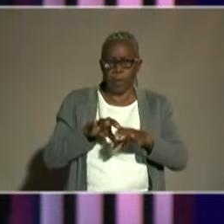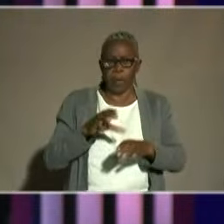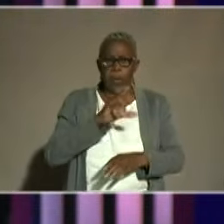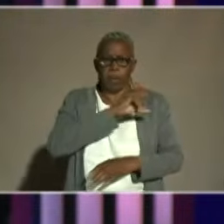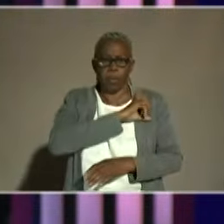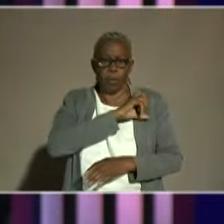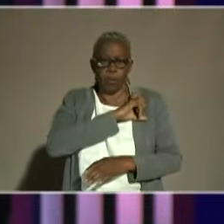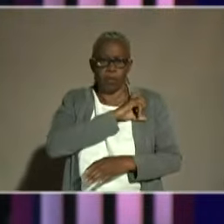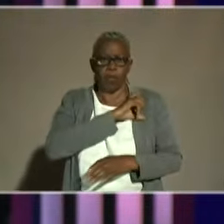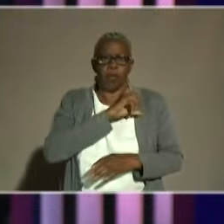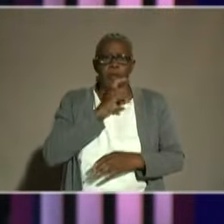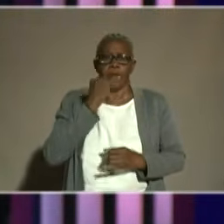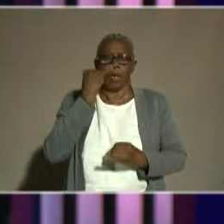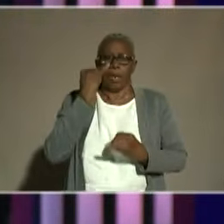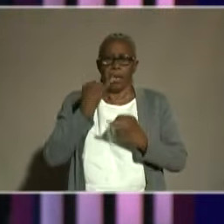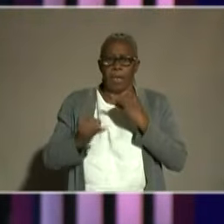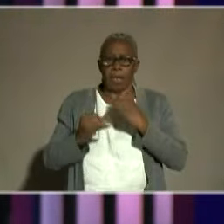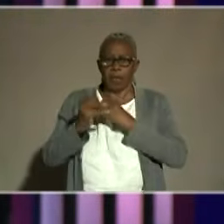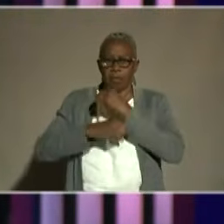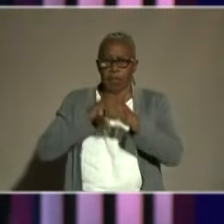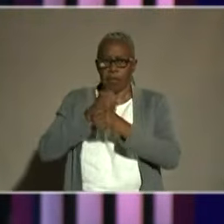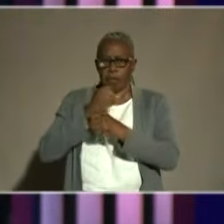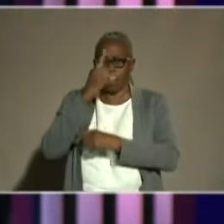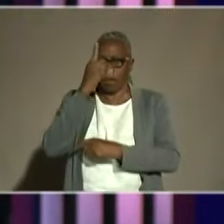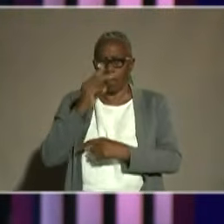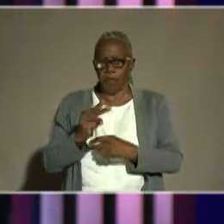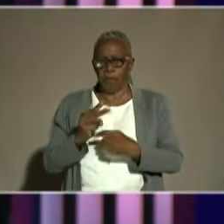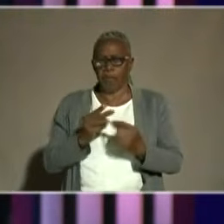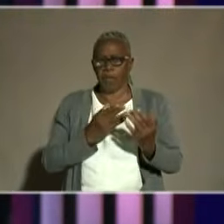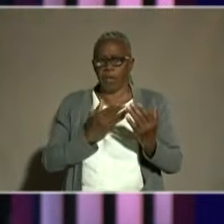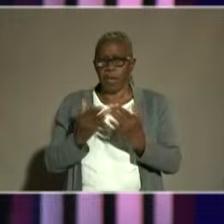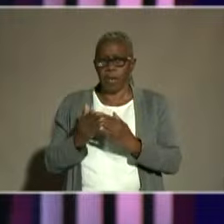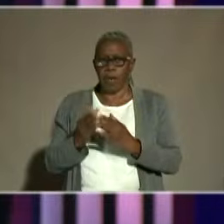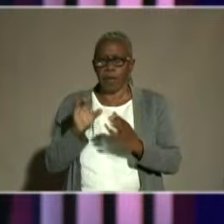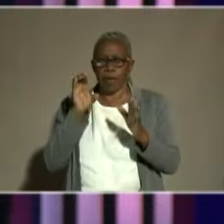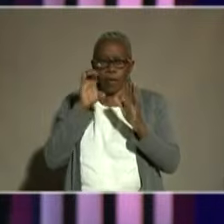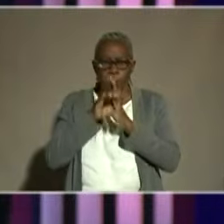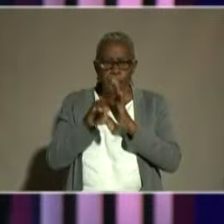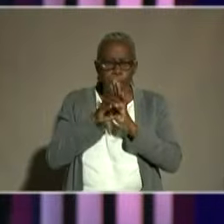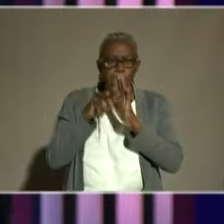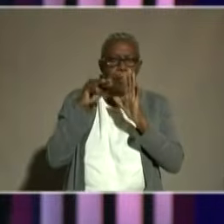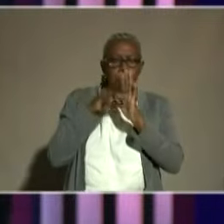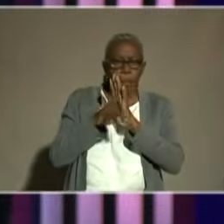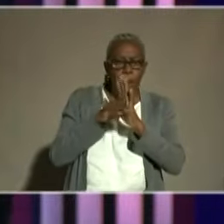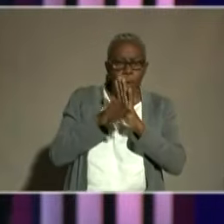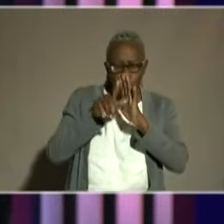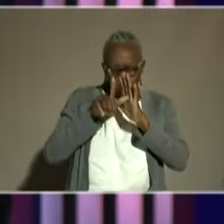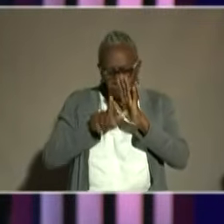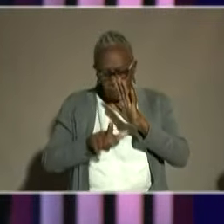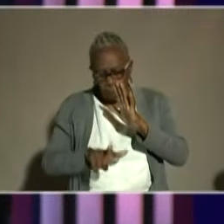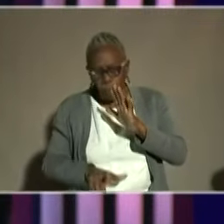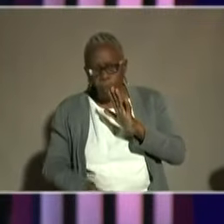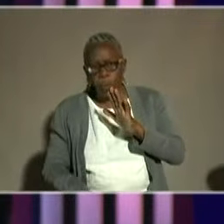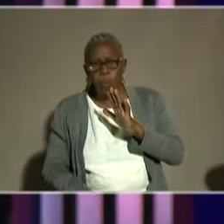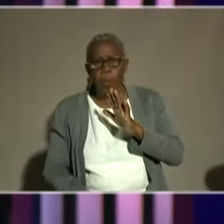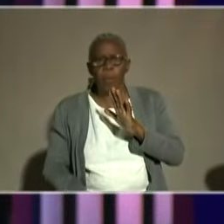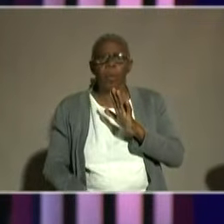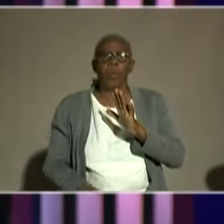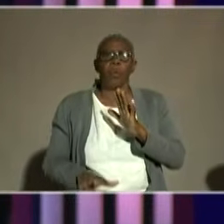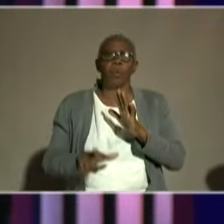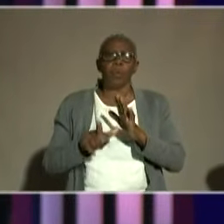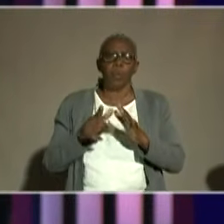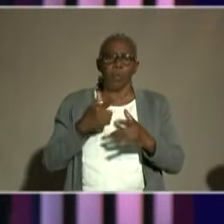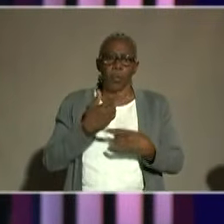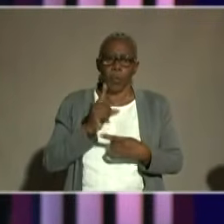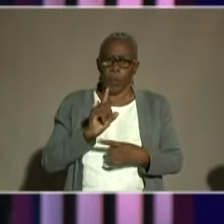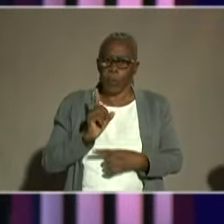year and a half in bringing the rate of violent crime, in particular murders in the country, down from the intolerable levels where it had been